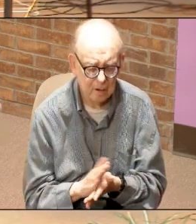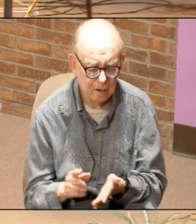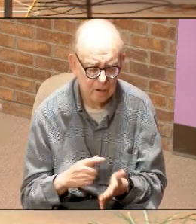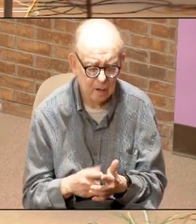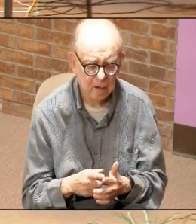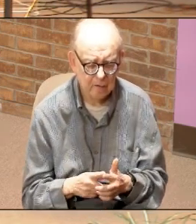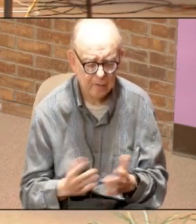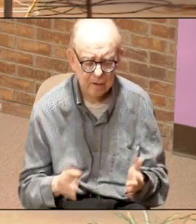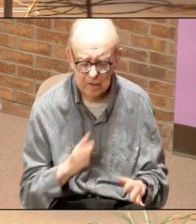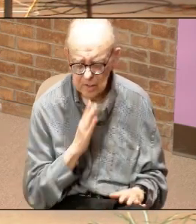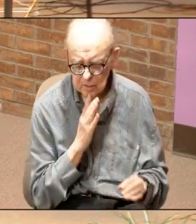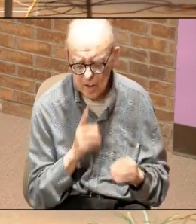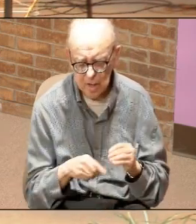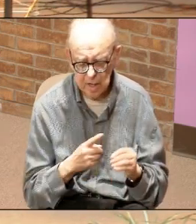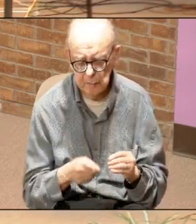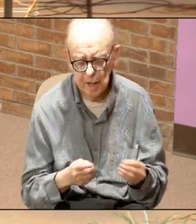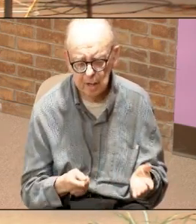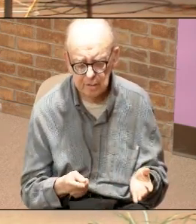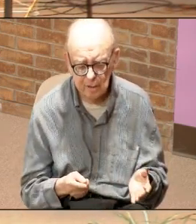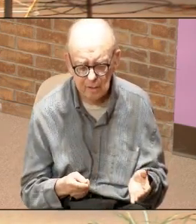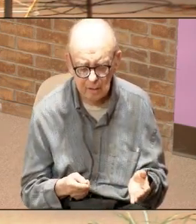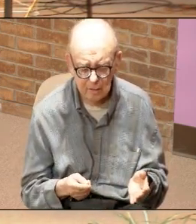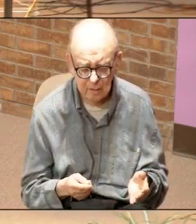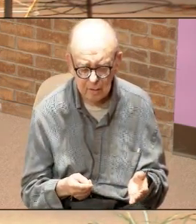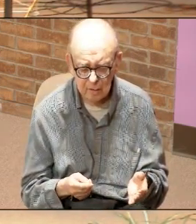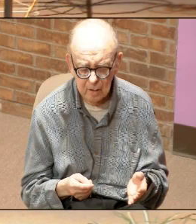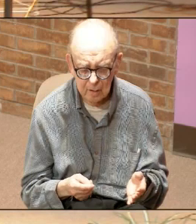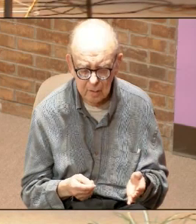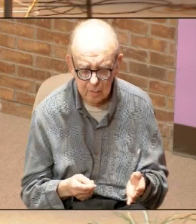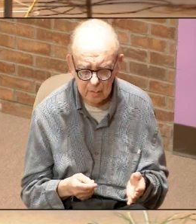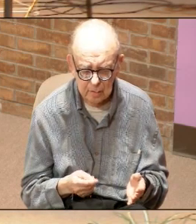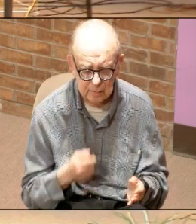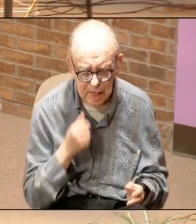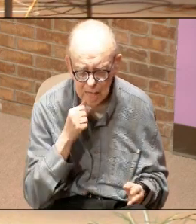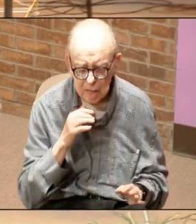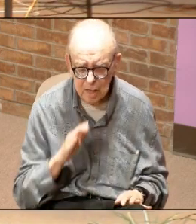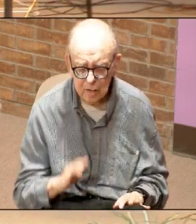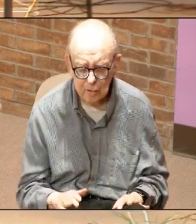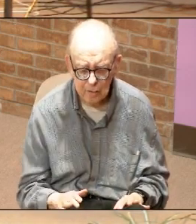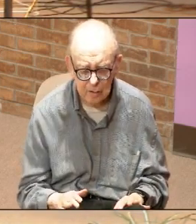And then they were talking about a little girl.